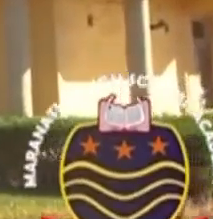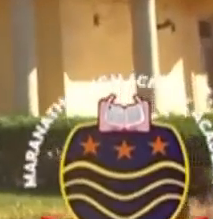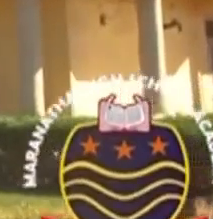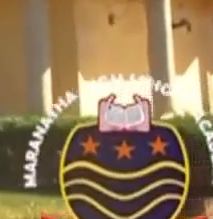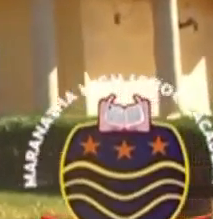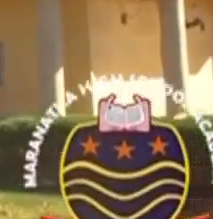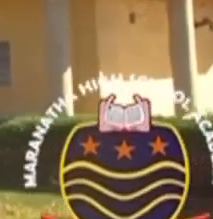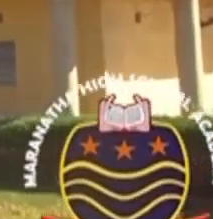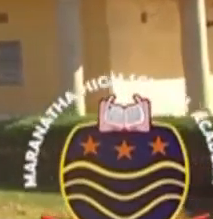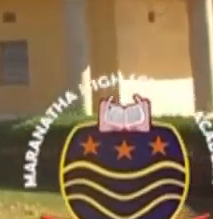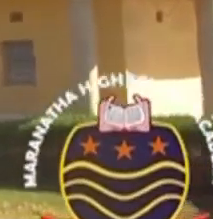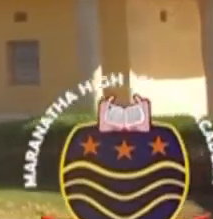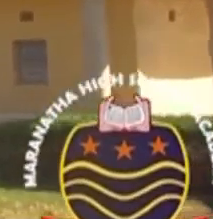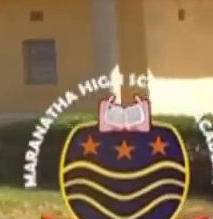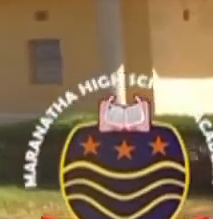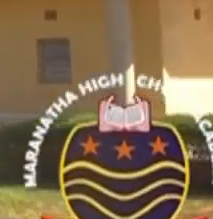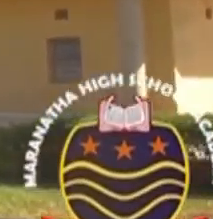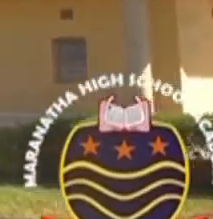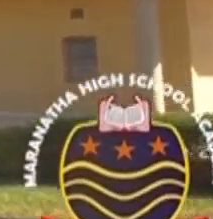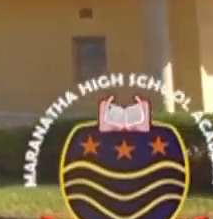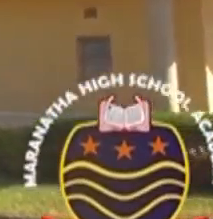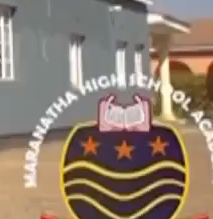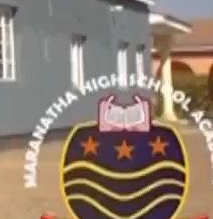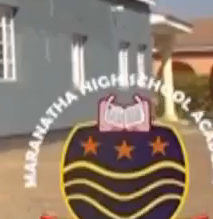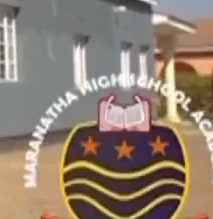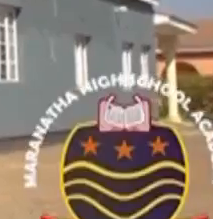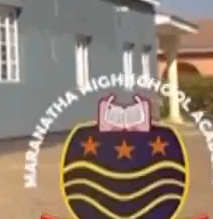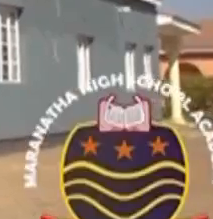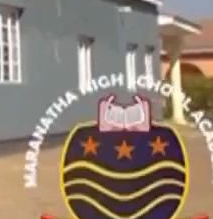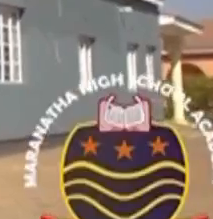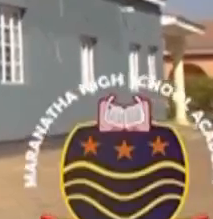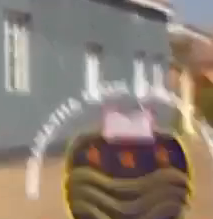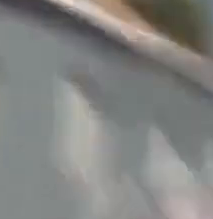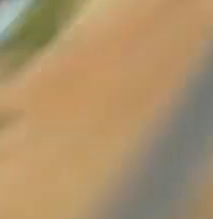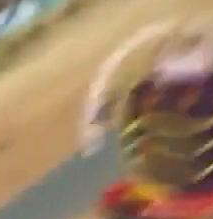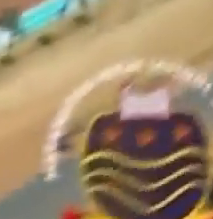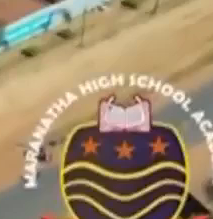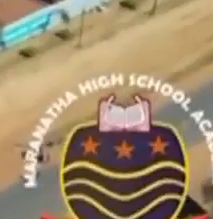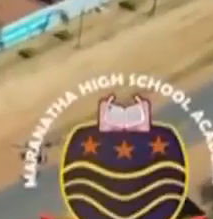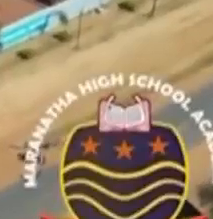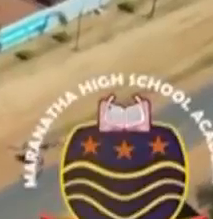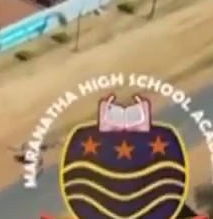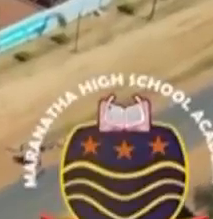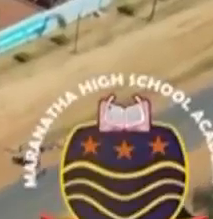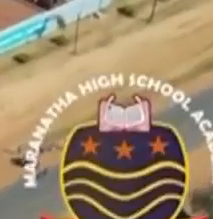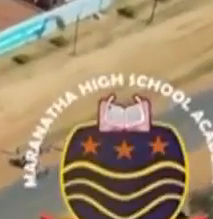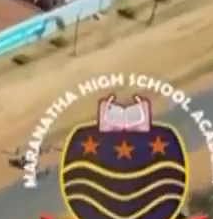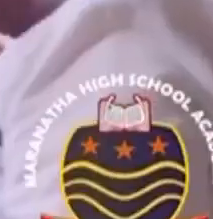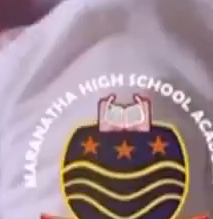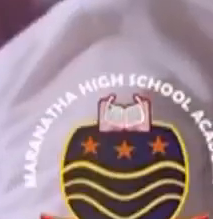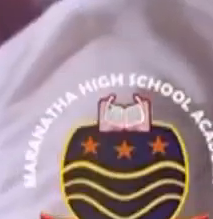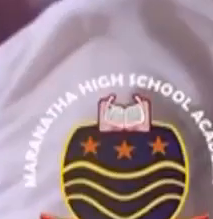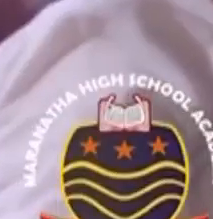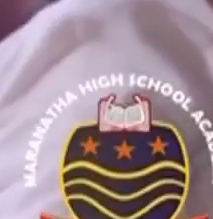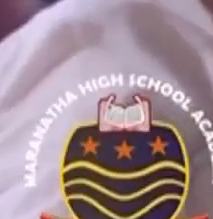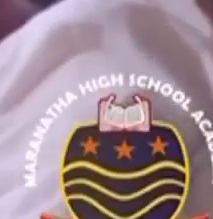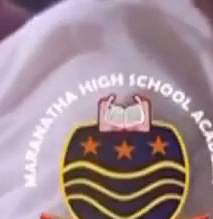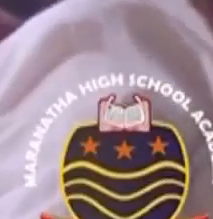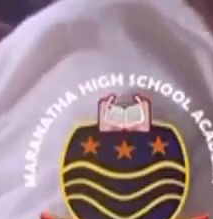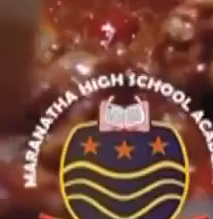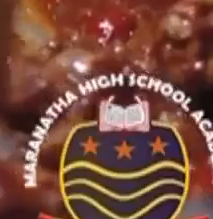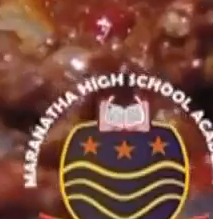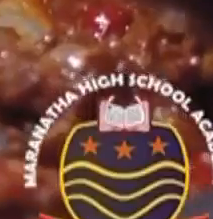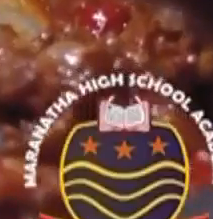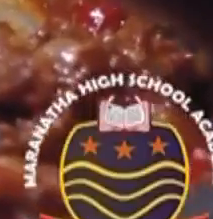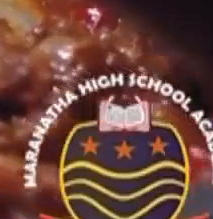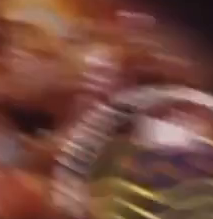marawake, ndi abu na kwa mbili, 50 kilometers, kuchoka ya kunirongwe, pamponena peni peni pacha, patani mbode mbode motel. Chakuja ndi hotel